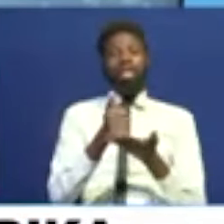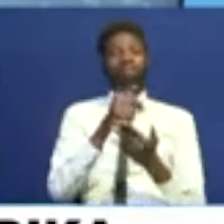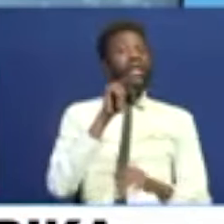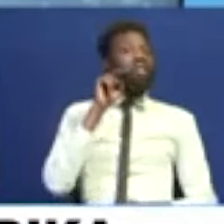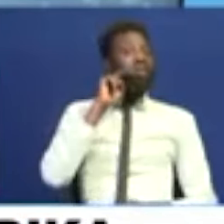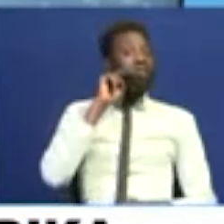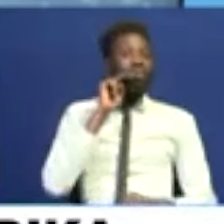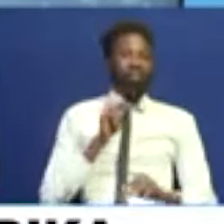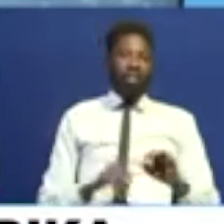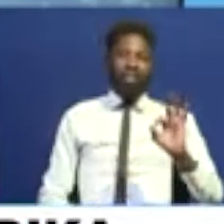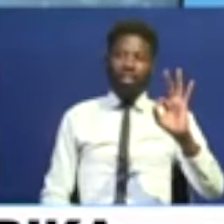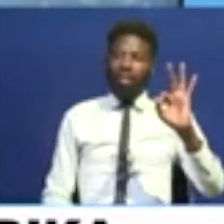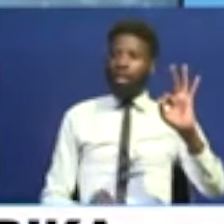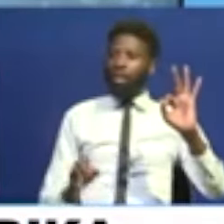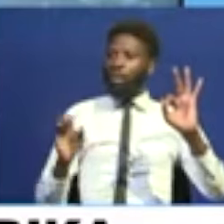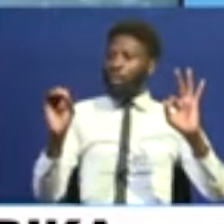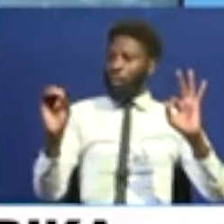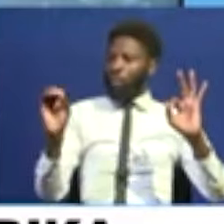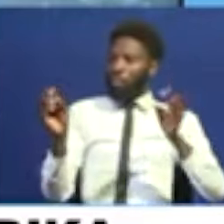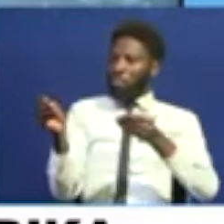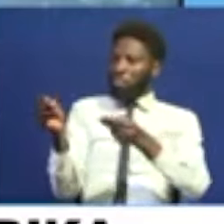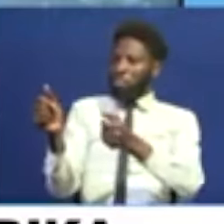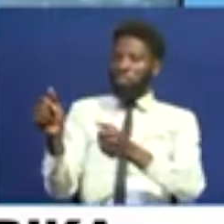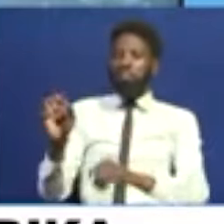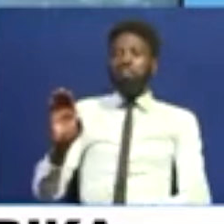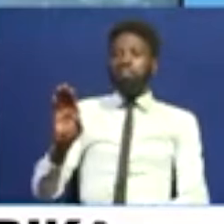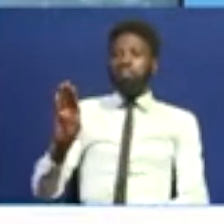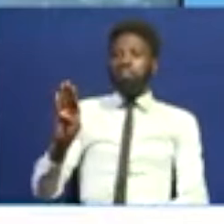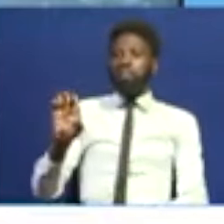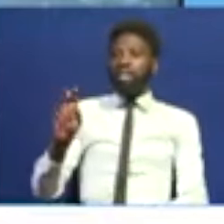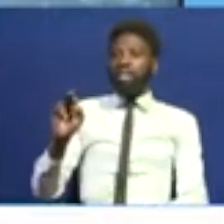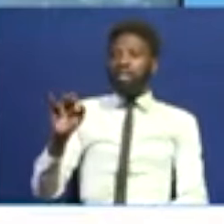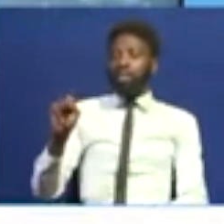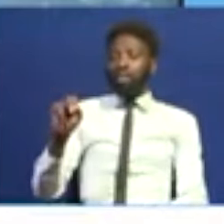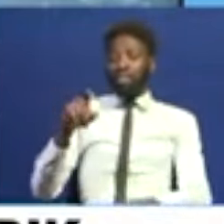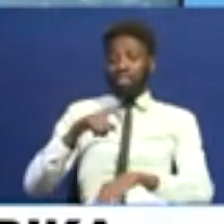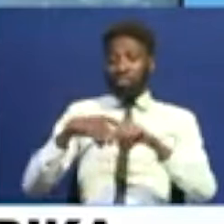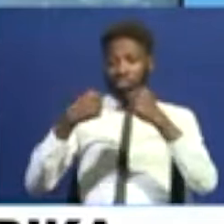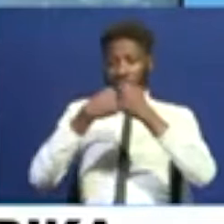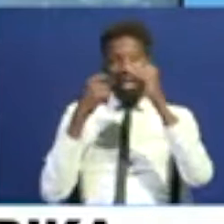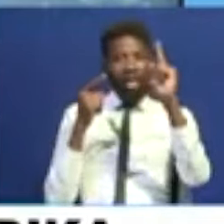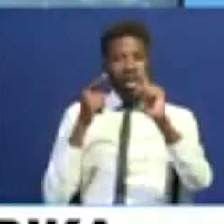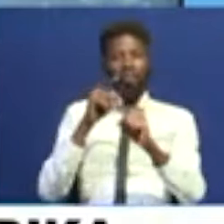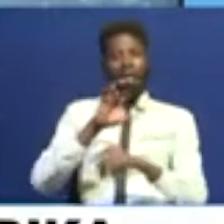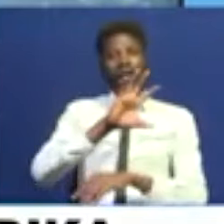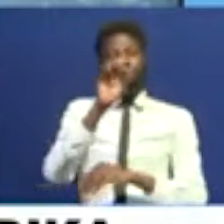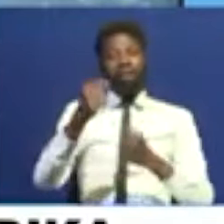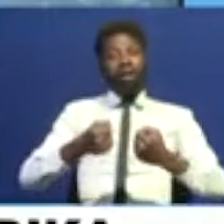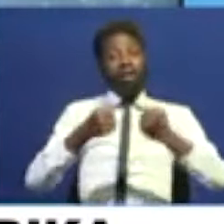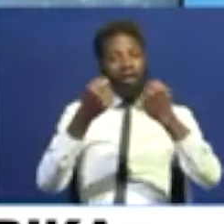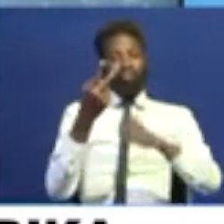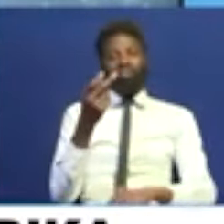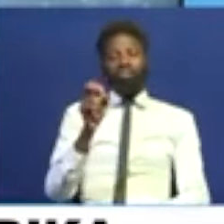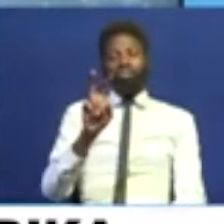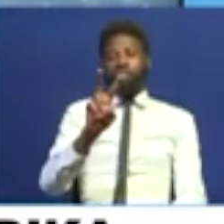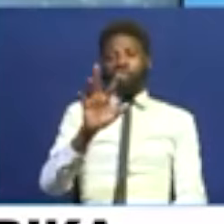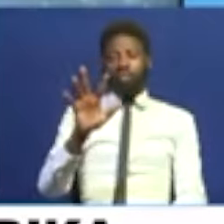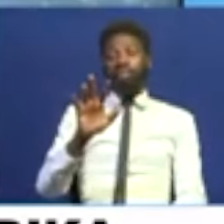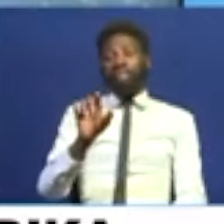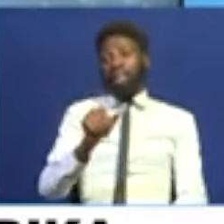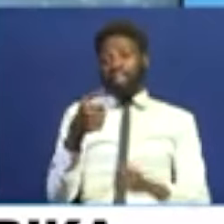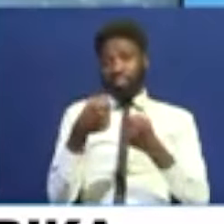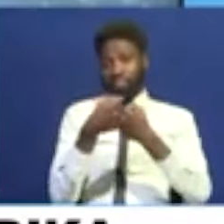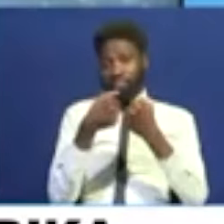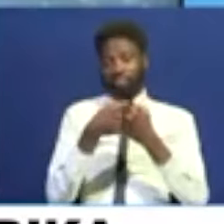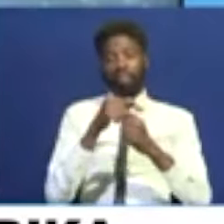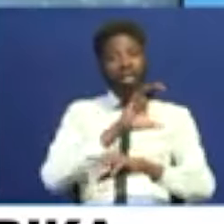wa mabao matatu kwa bila dhidi ya Benin kwenye mechi ya kufuzu kwa Kombe la Bara Afrika mwaka 2025. Kwenye mechi nyingine,